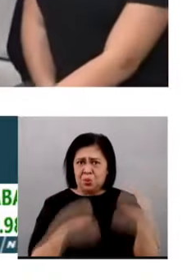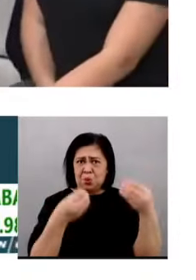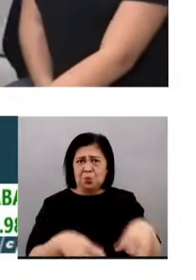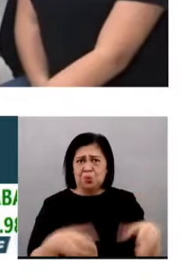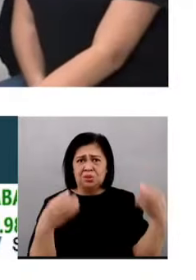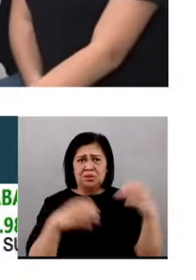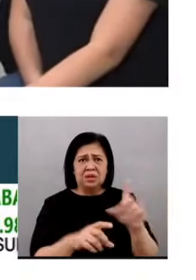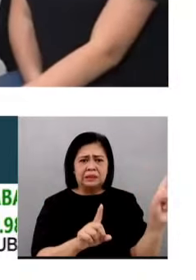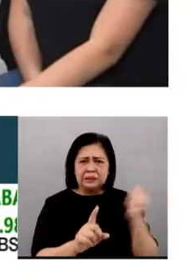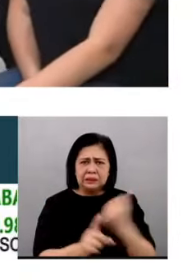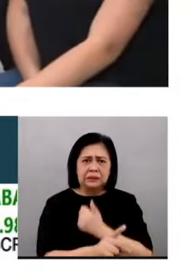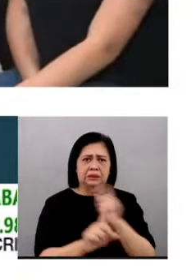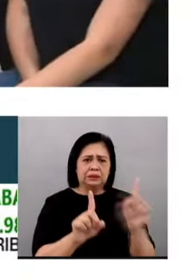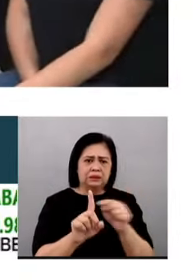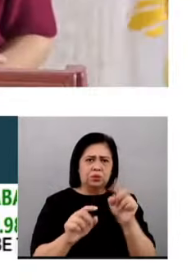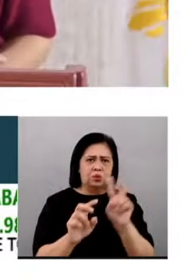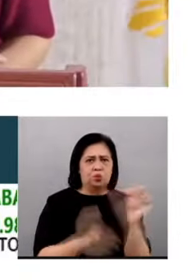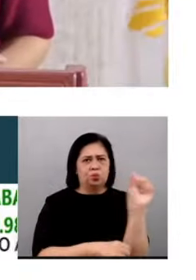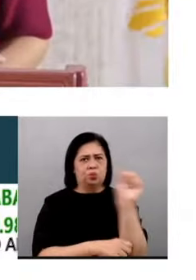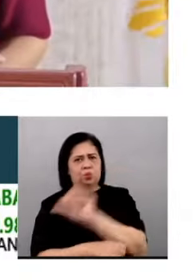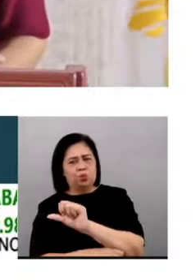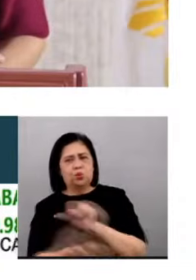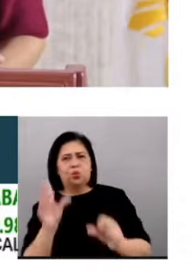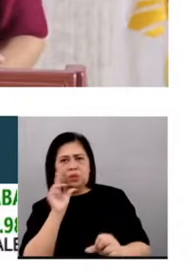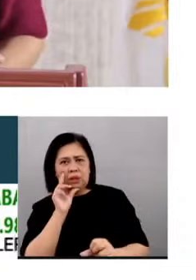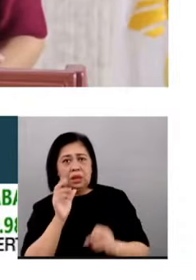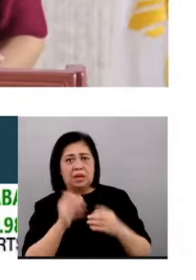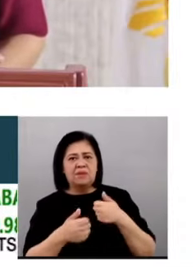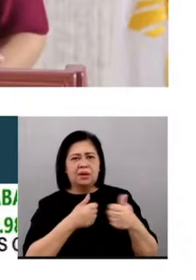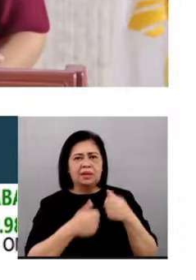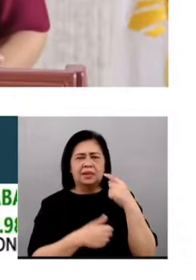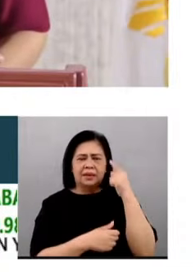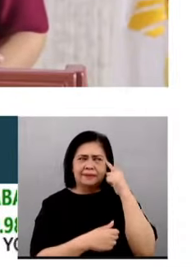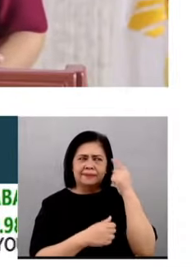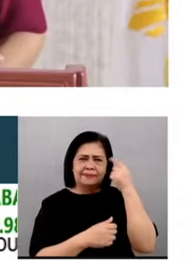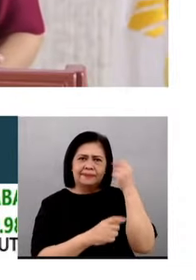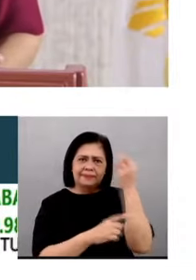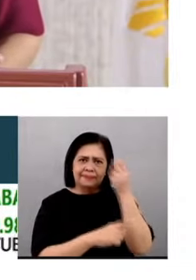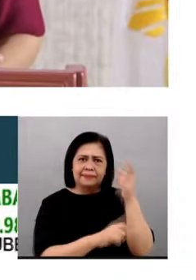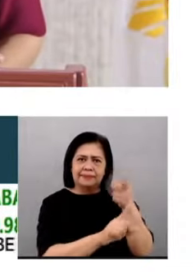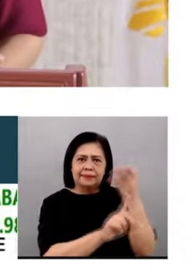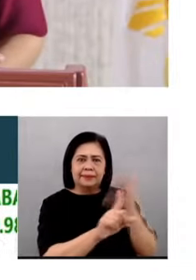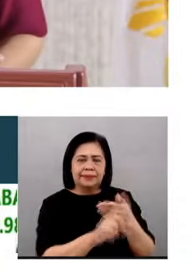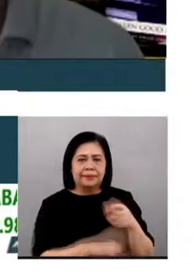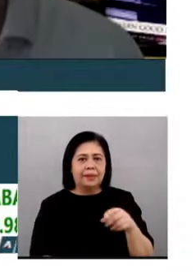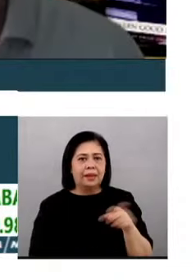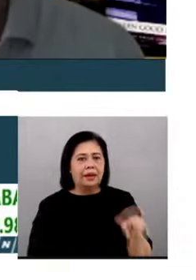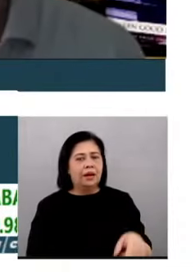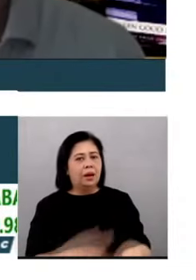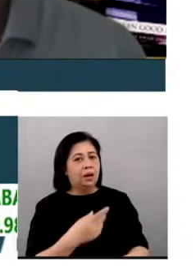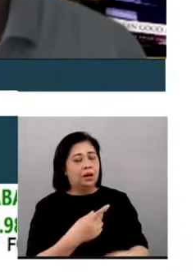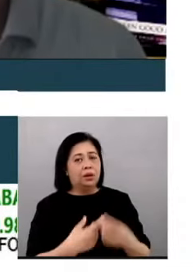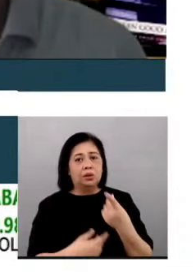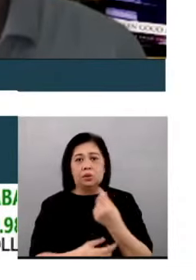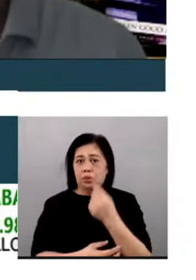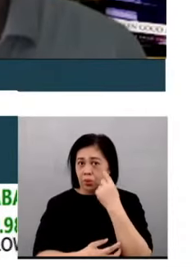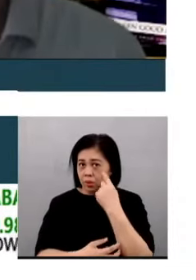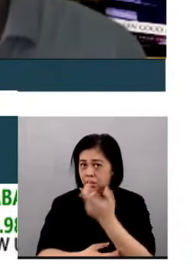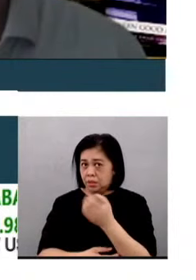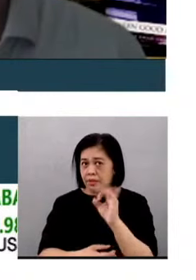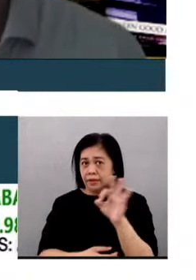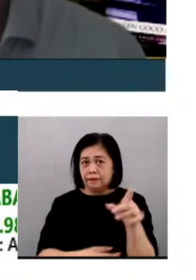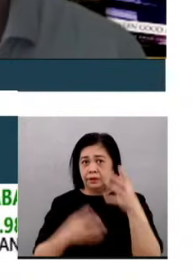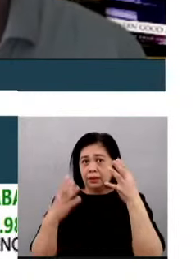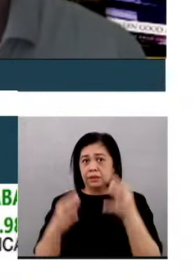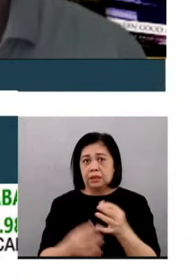else to win against a Duterte candidate if I run. That's how she frames it. Yeah, but do you think though that if she decides